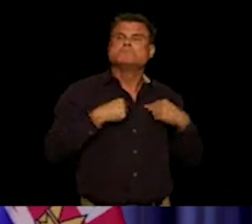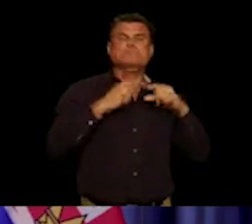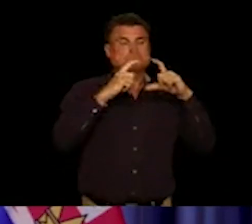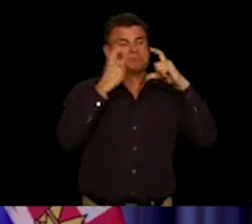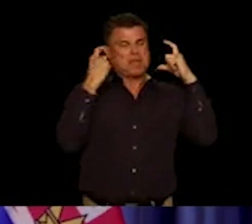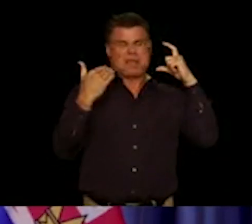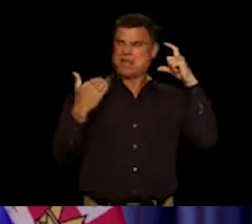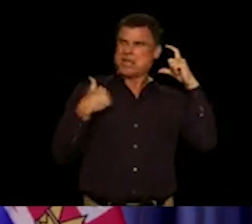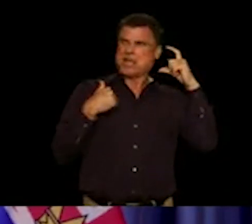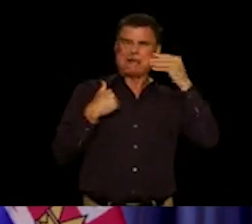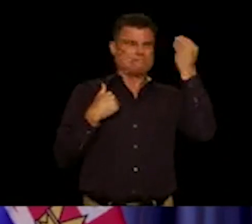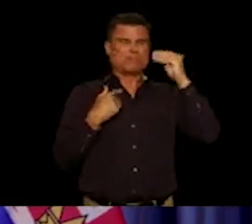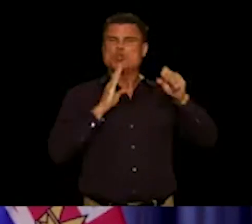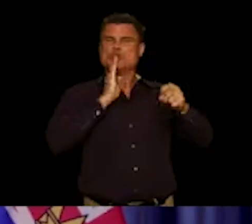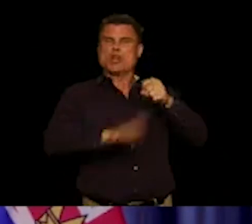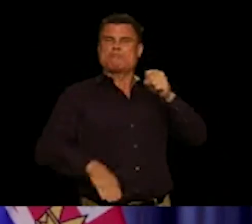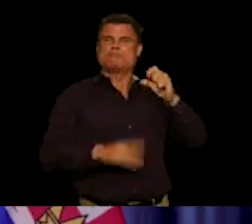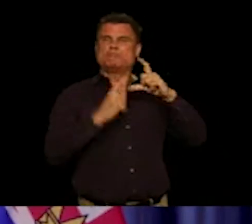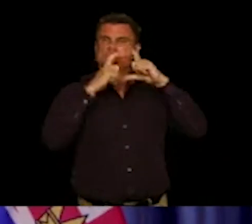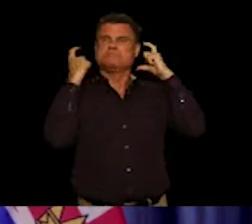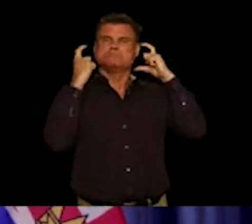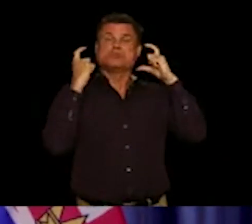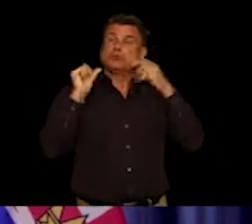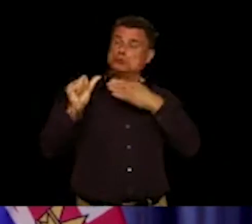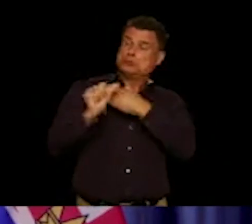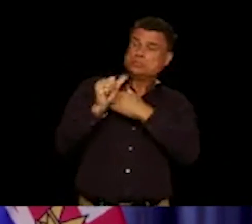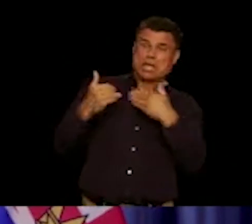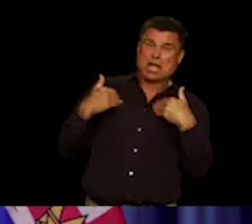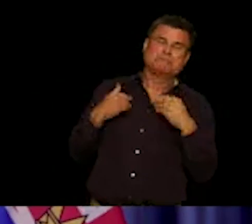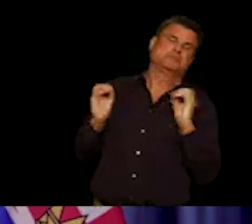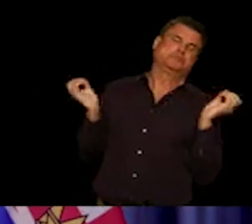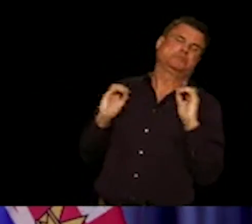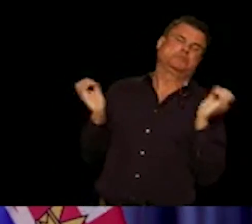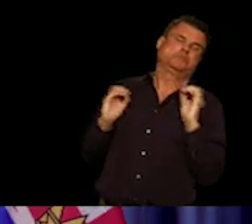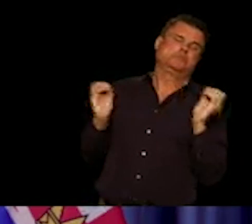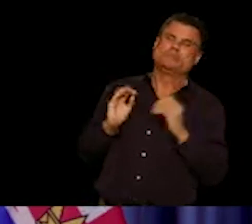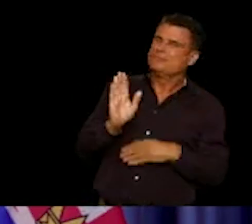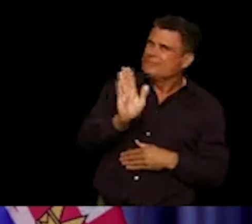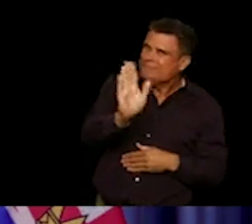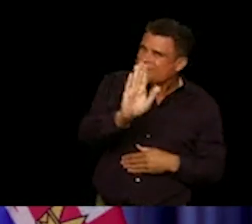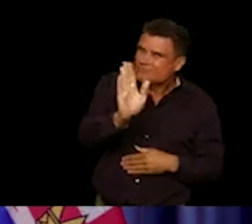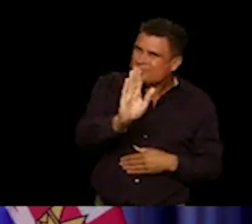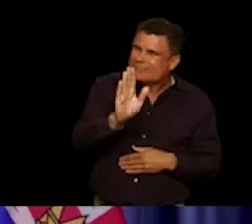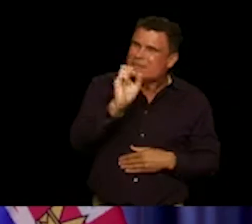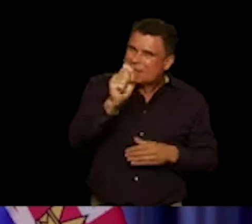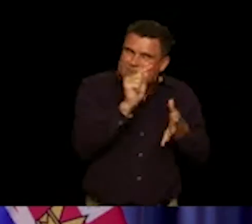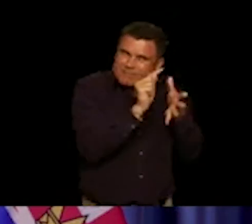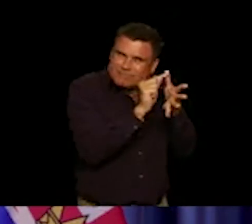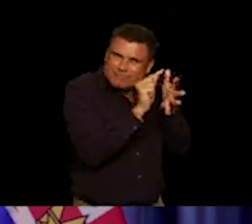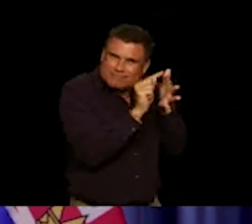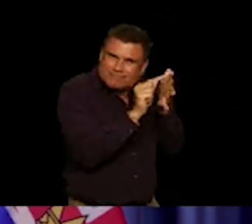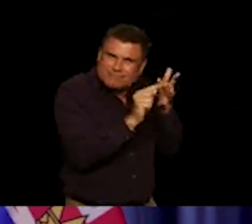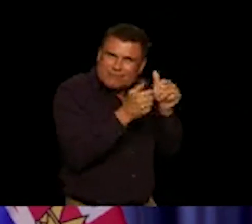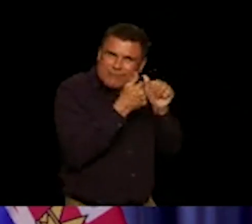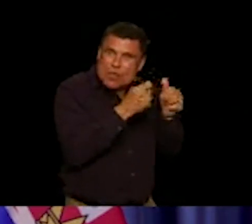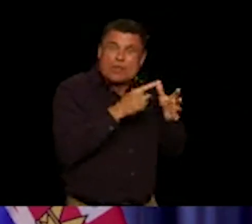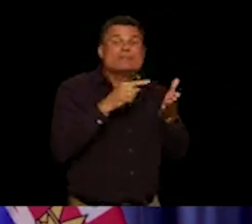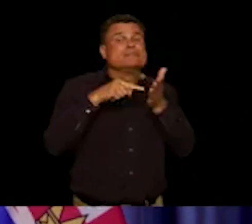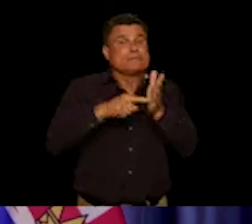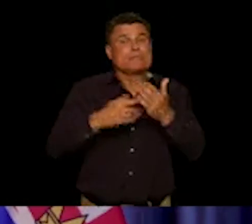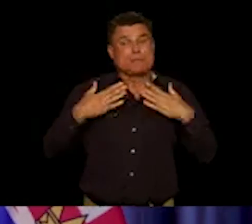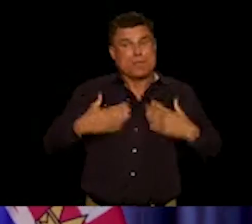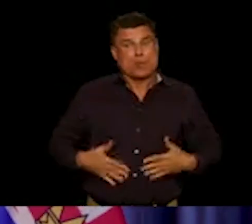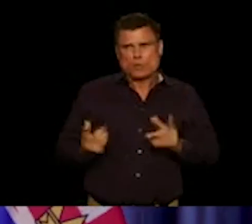be an invincibility shield for them. It is one of the tools of many tools that Dr. Henry's laid out for the